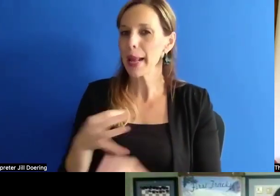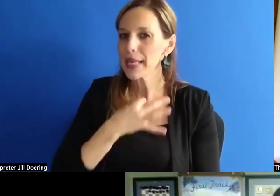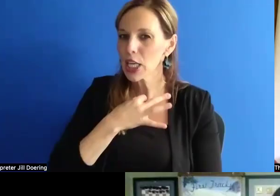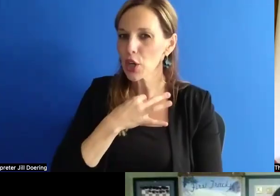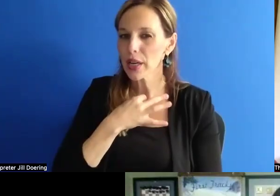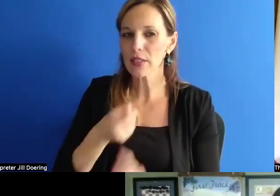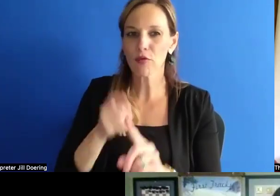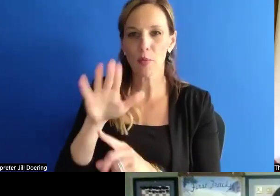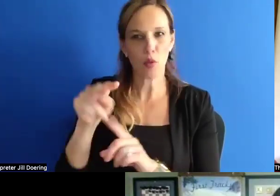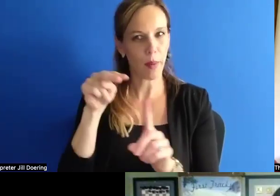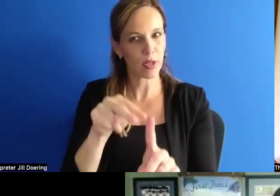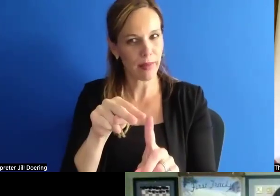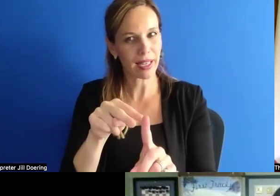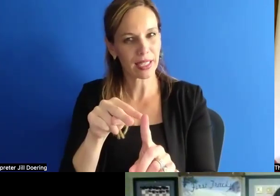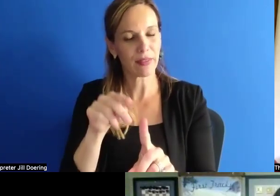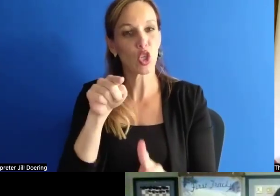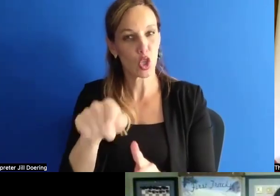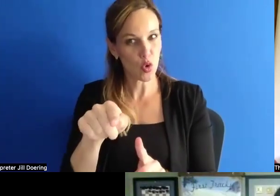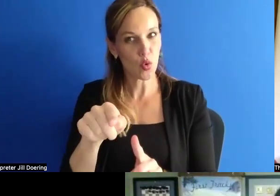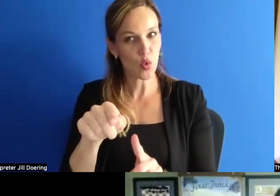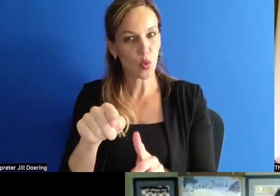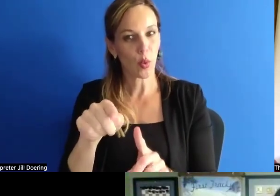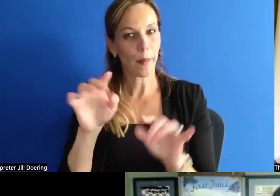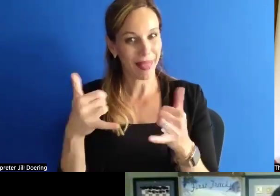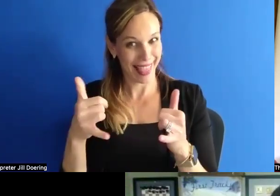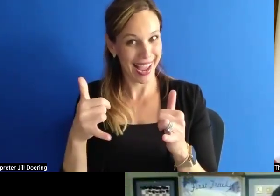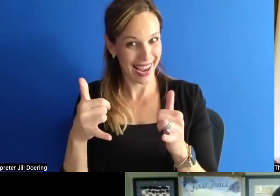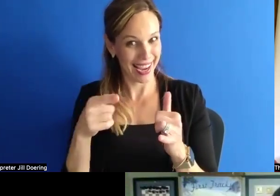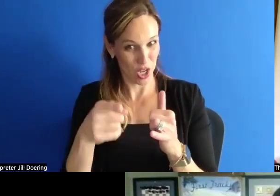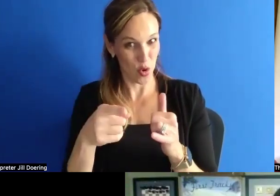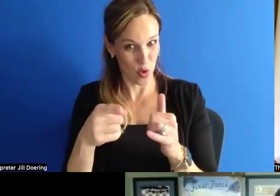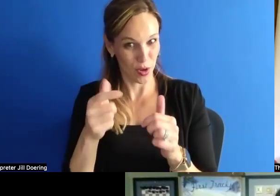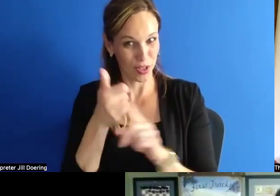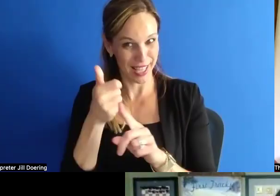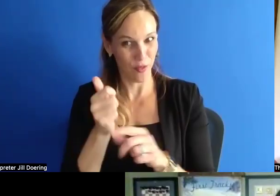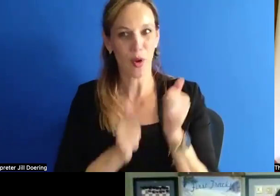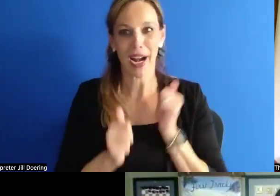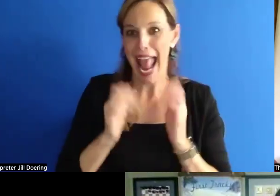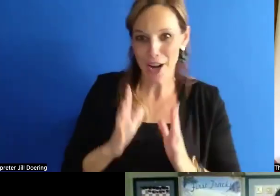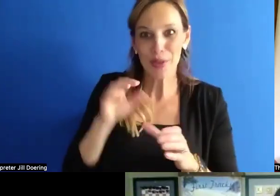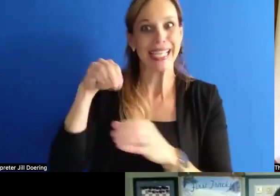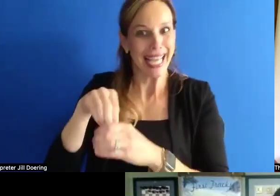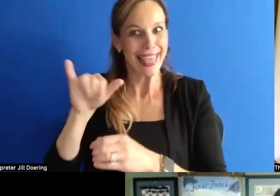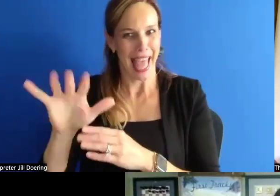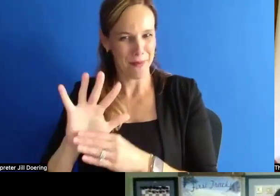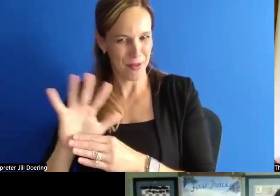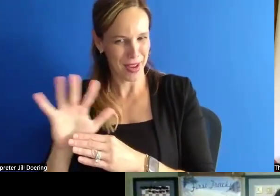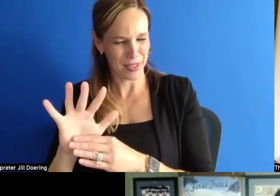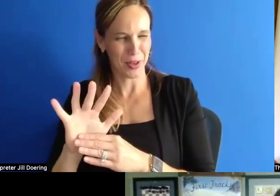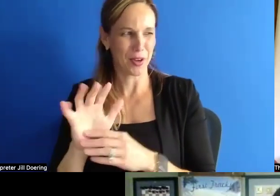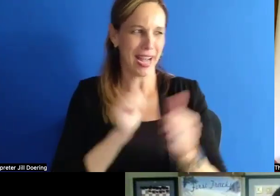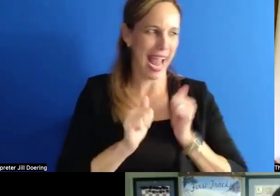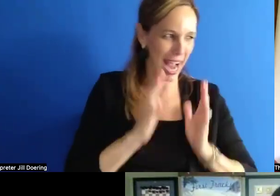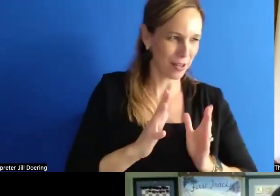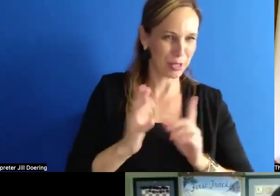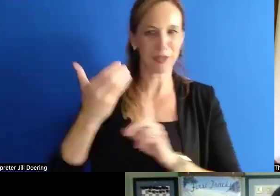your perspective because you play an actress in the Yes. movie and yourself is an actress. So tell me about